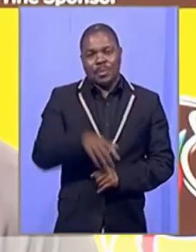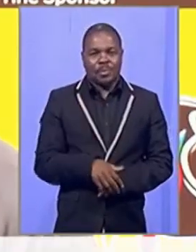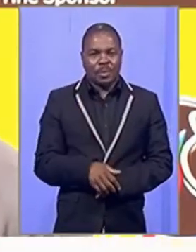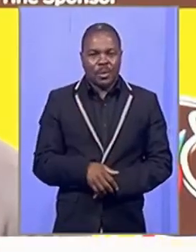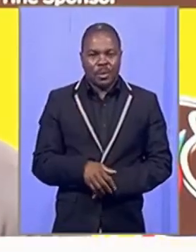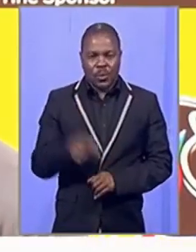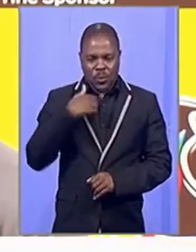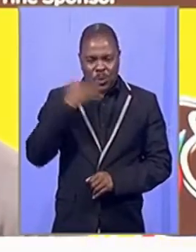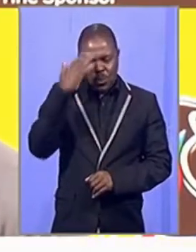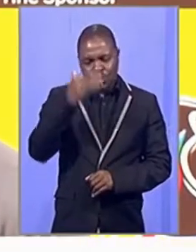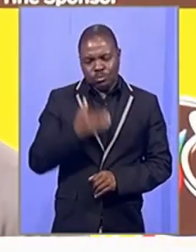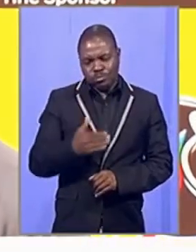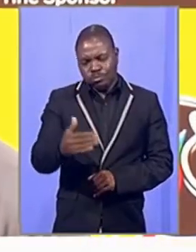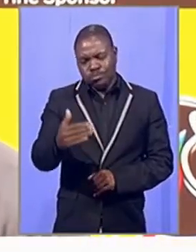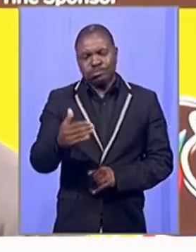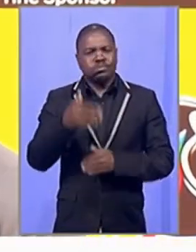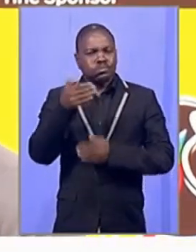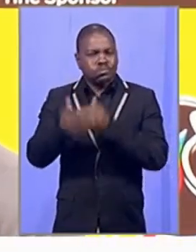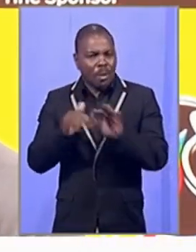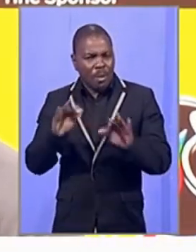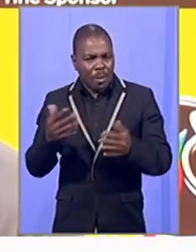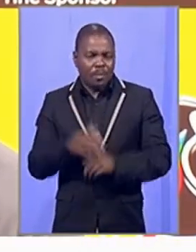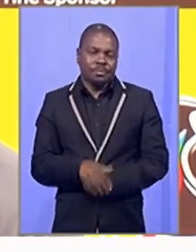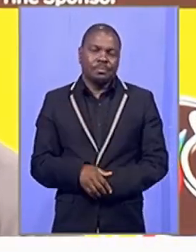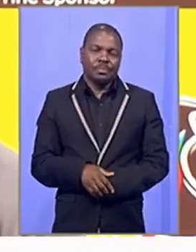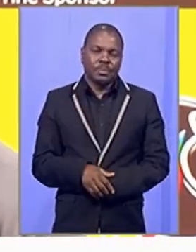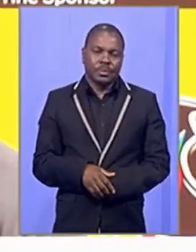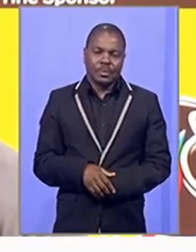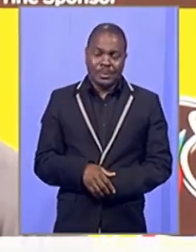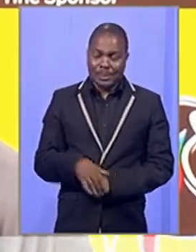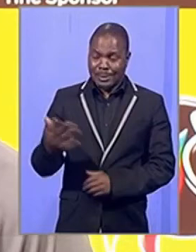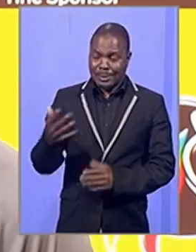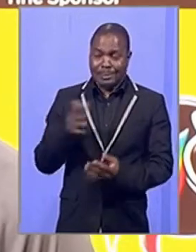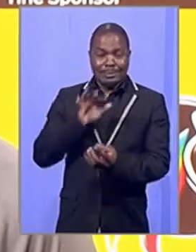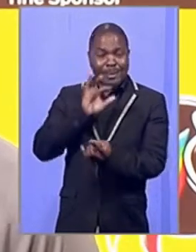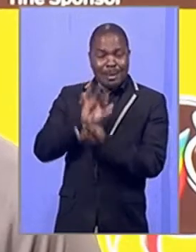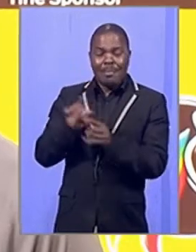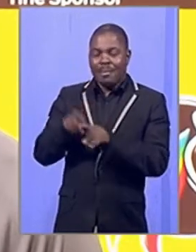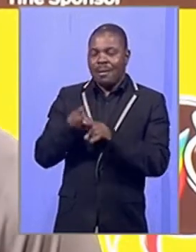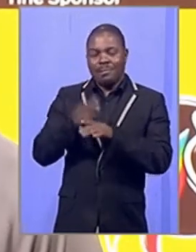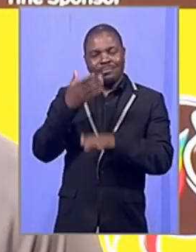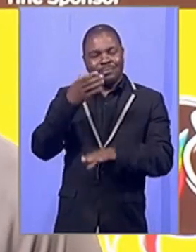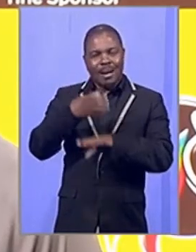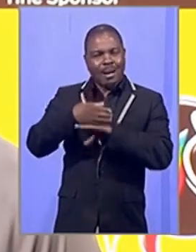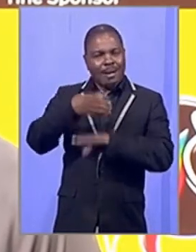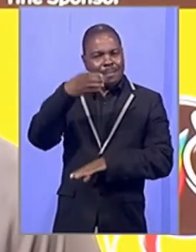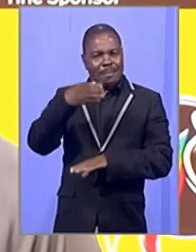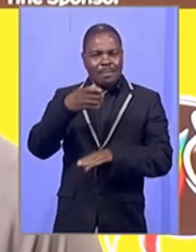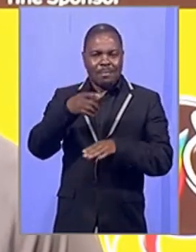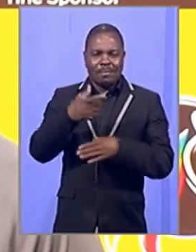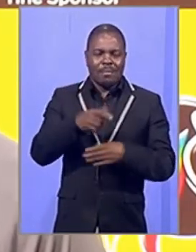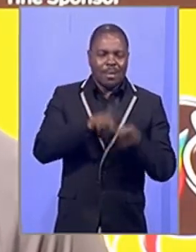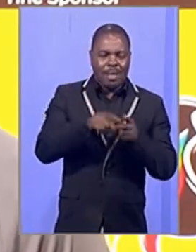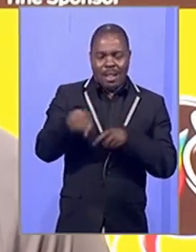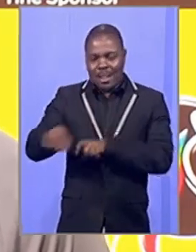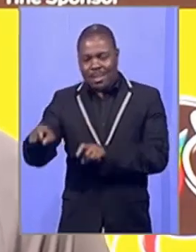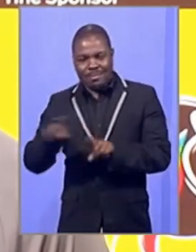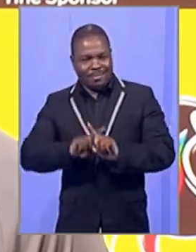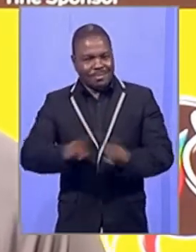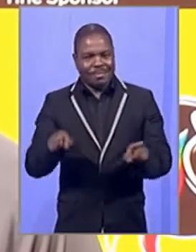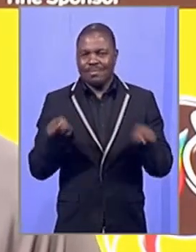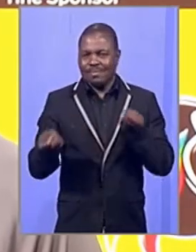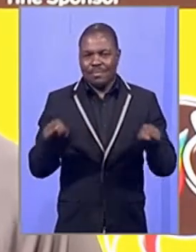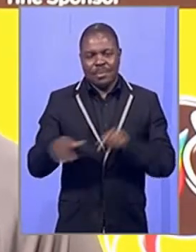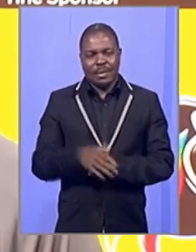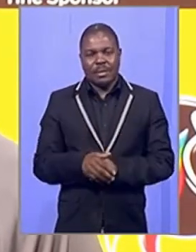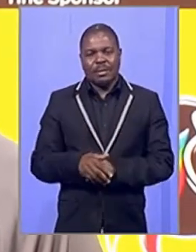to go forward, and yeah, look, these games are cup games. League games and cup games are different. So